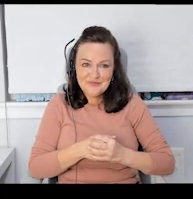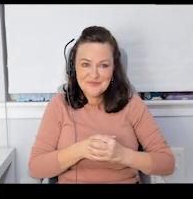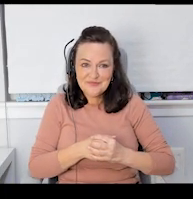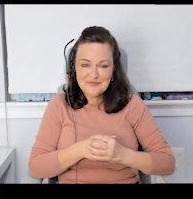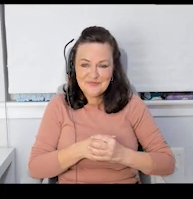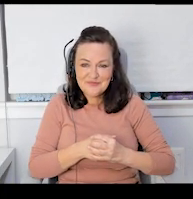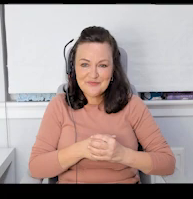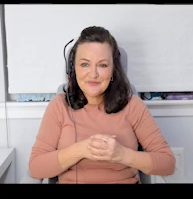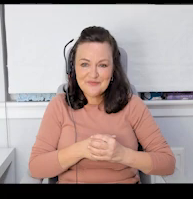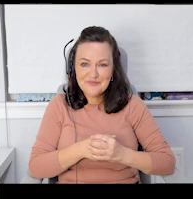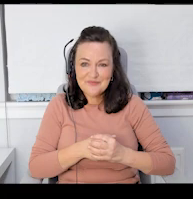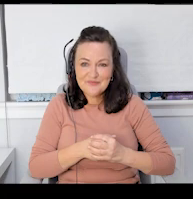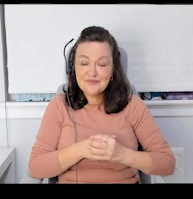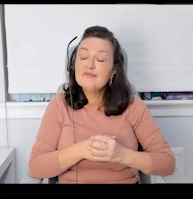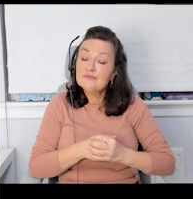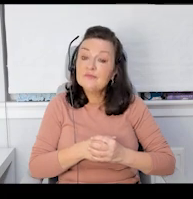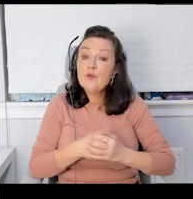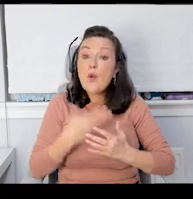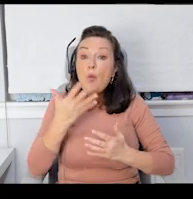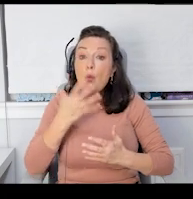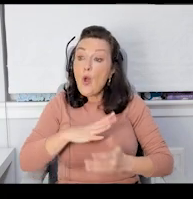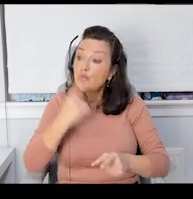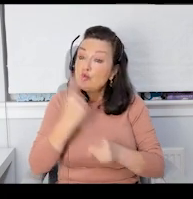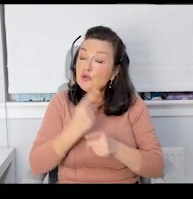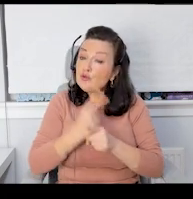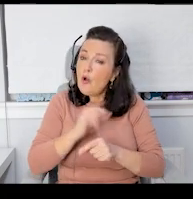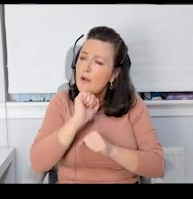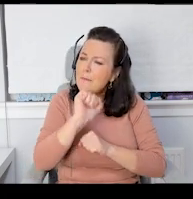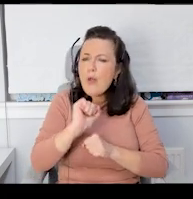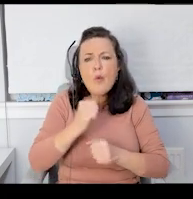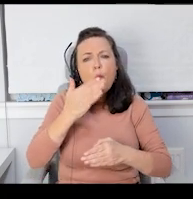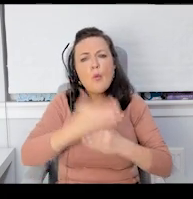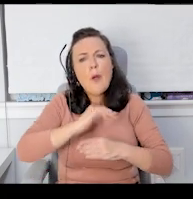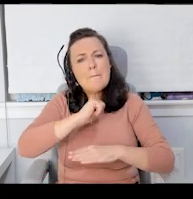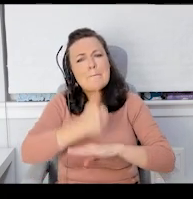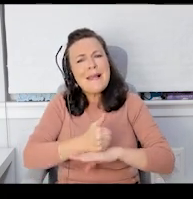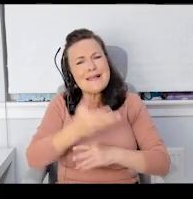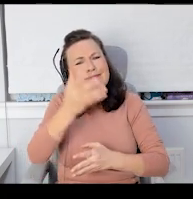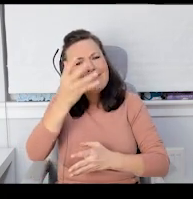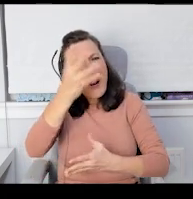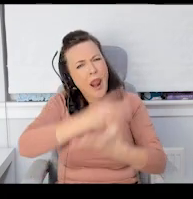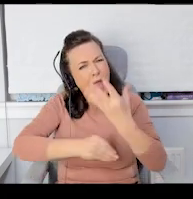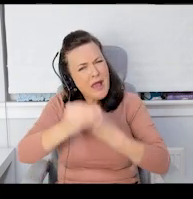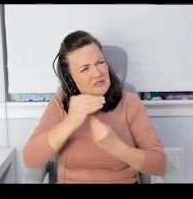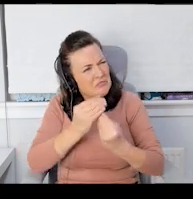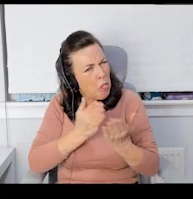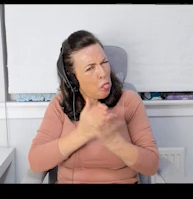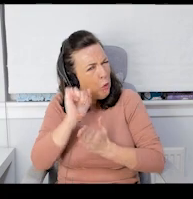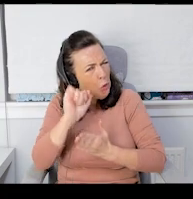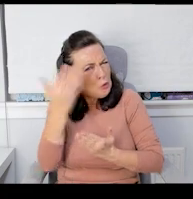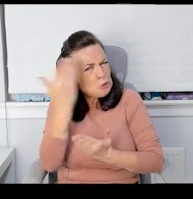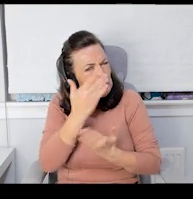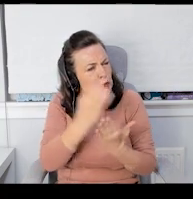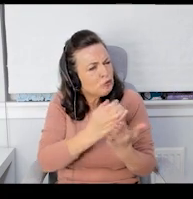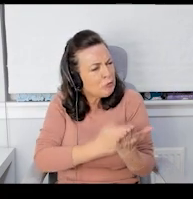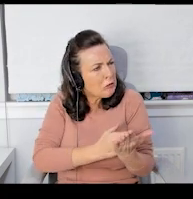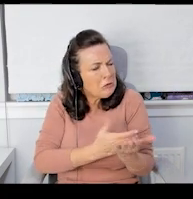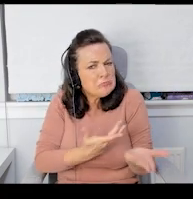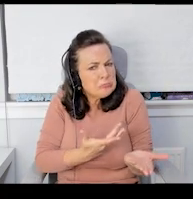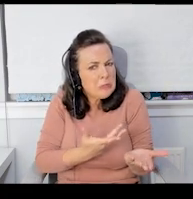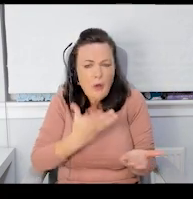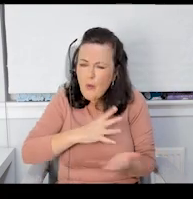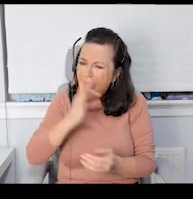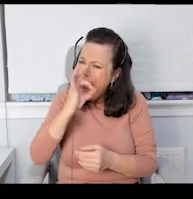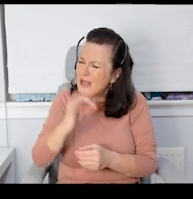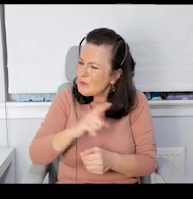we want to explore with yourselves is work-based learning in the curriculum. So Pam, I've got a question for yourself. Can you tell me